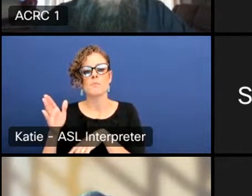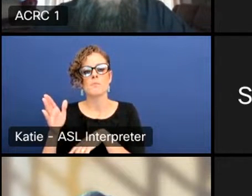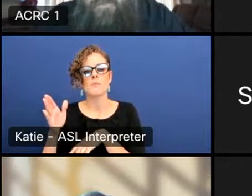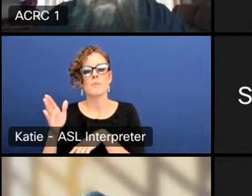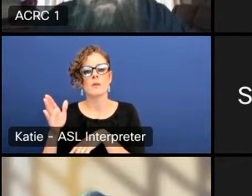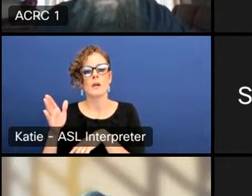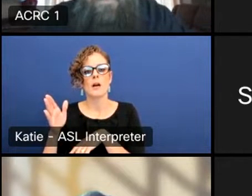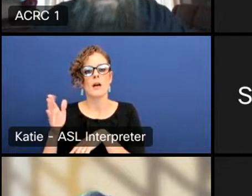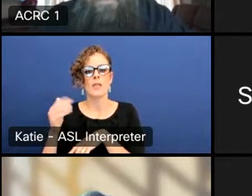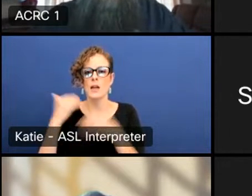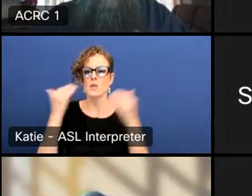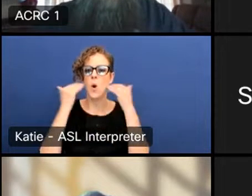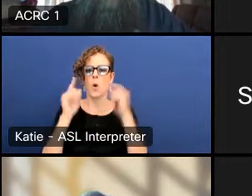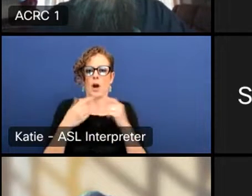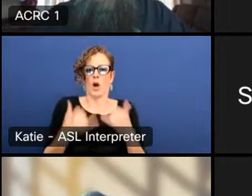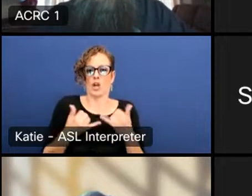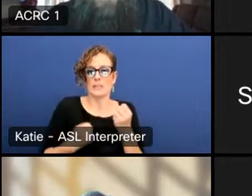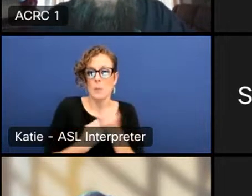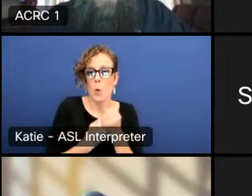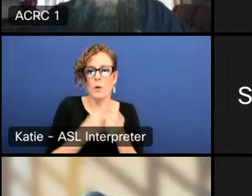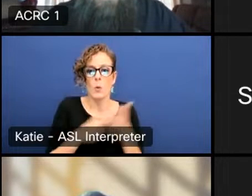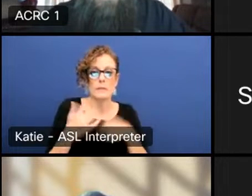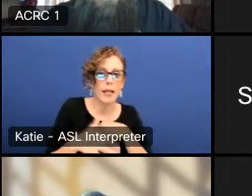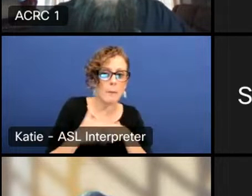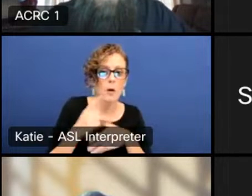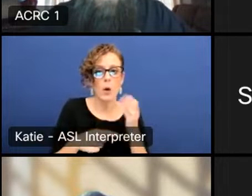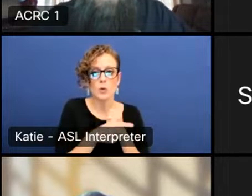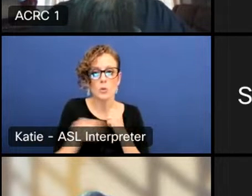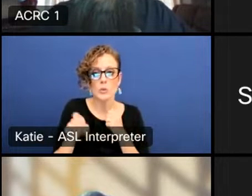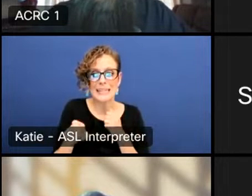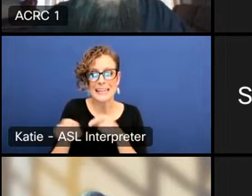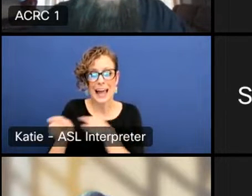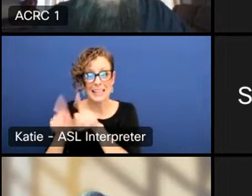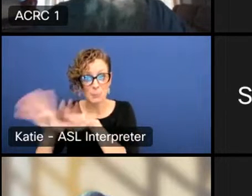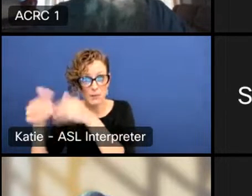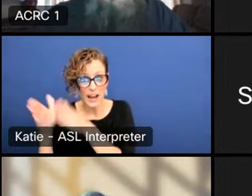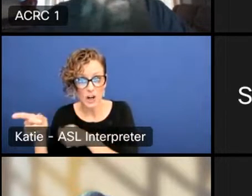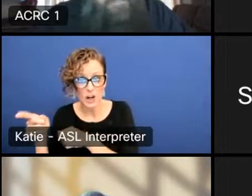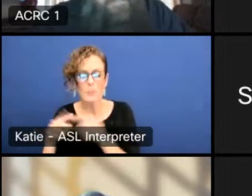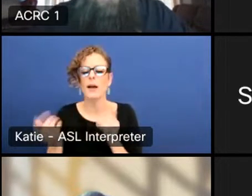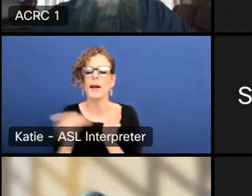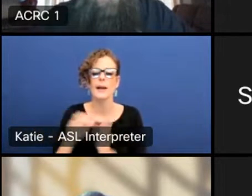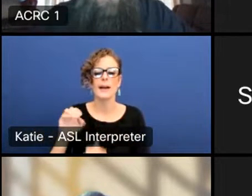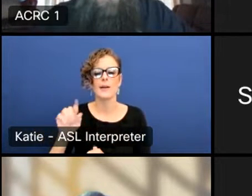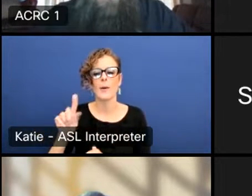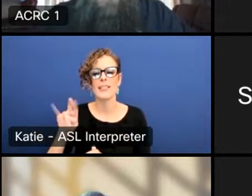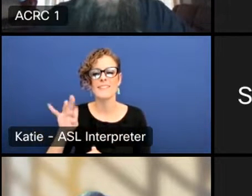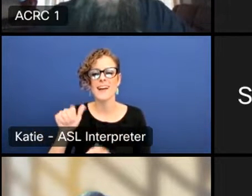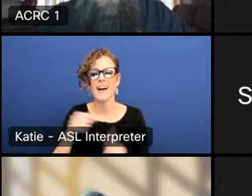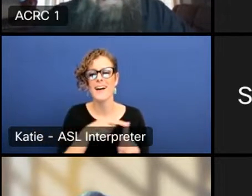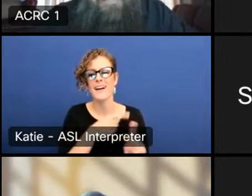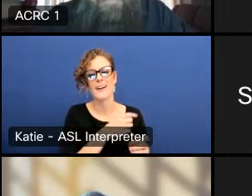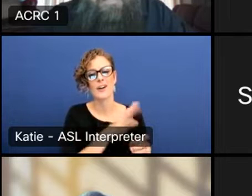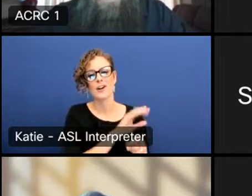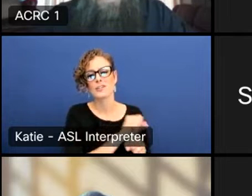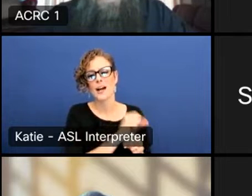needed for you as providers with information, things like that. But again, Olivia certainly did make it a lot easier